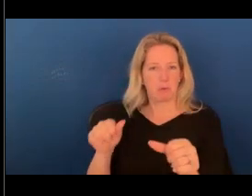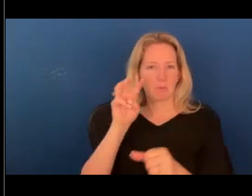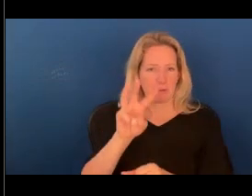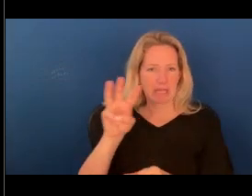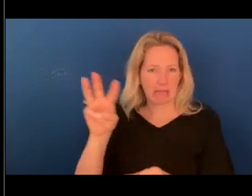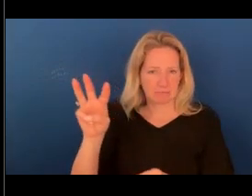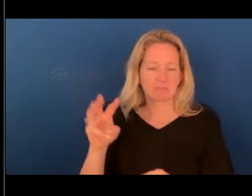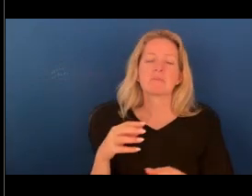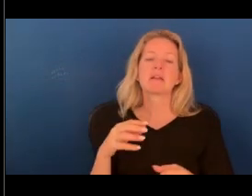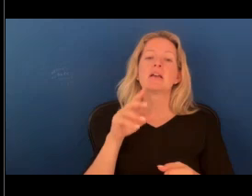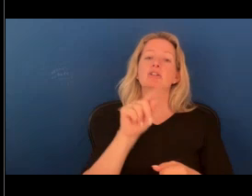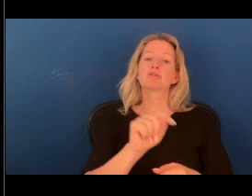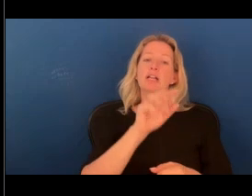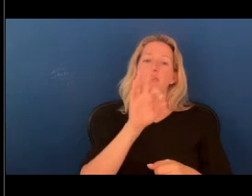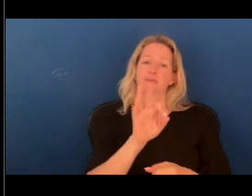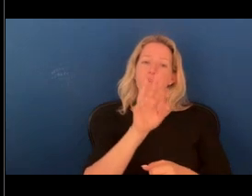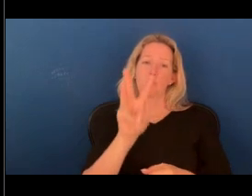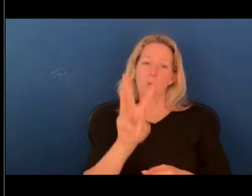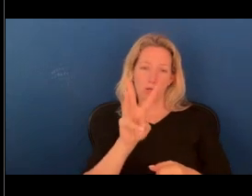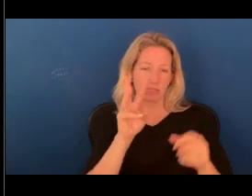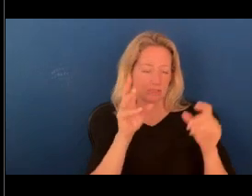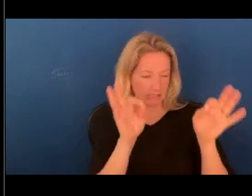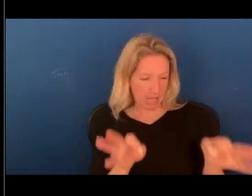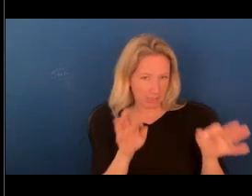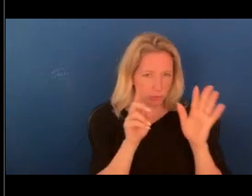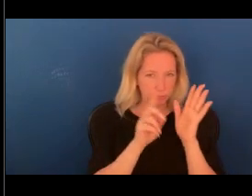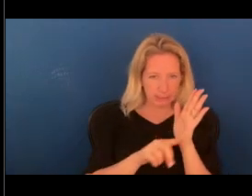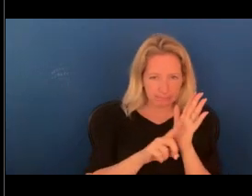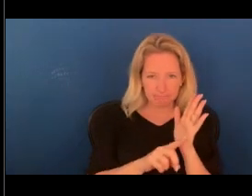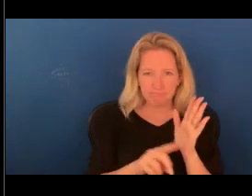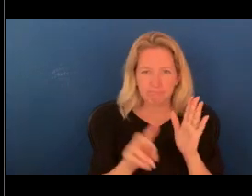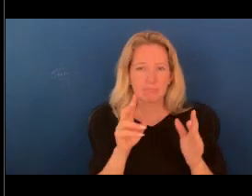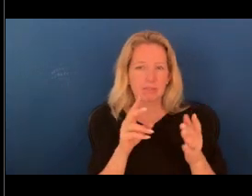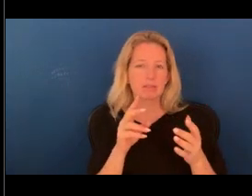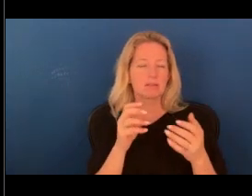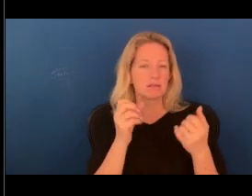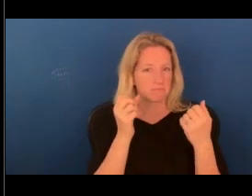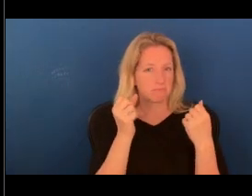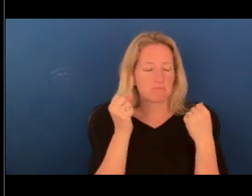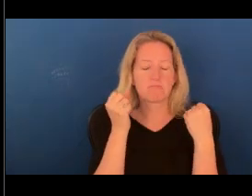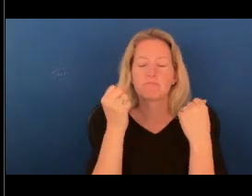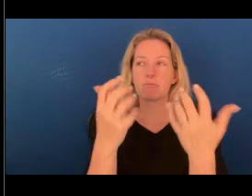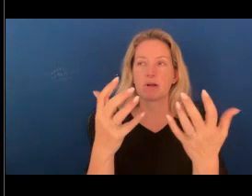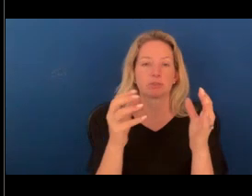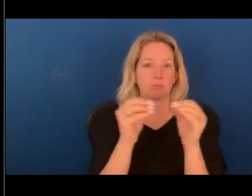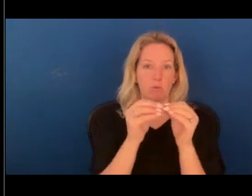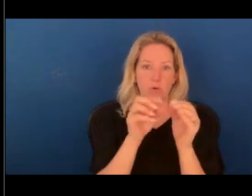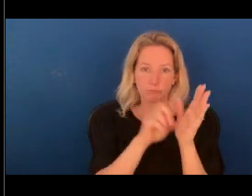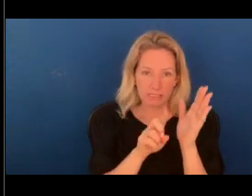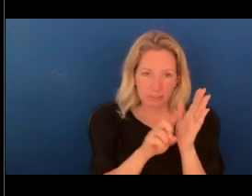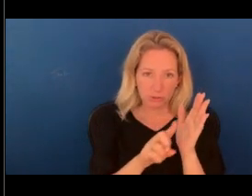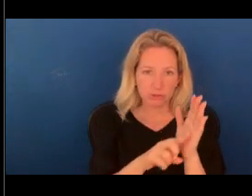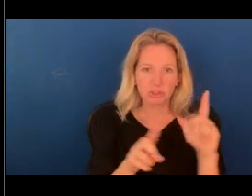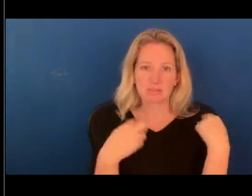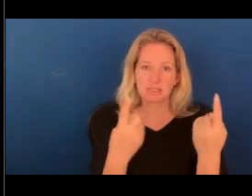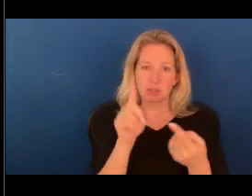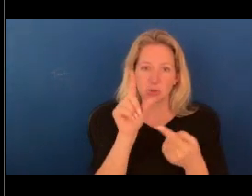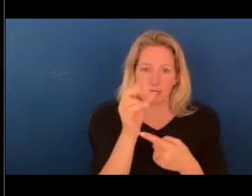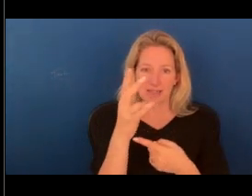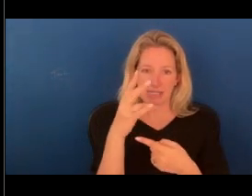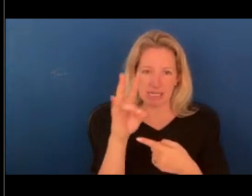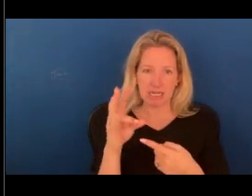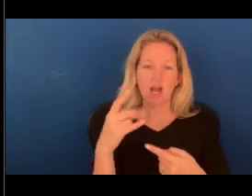we decided that with the explosion in microplastics research we've seen since 2017, we should do a progress report that again looks